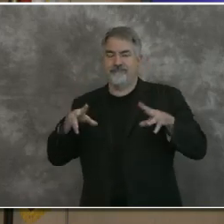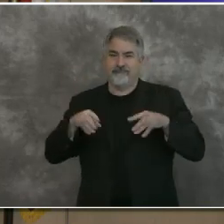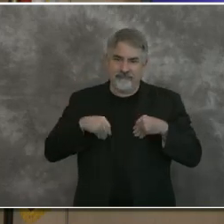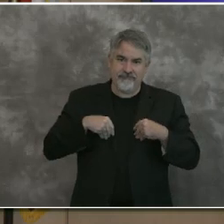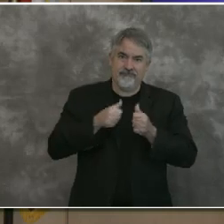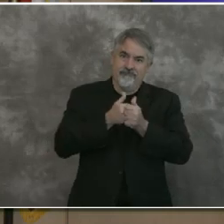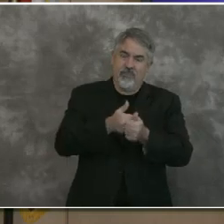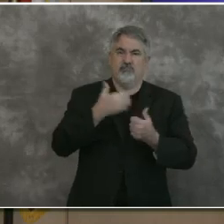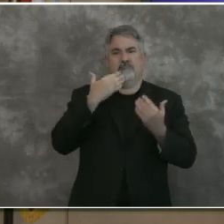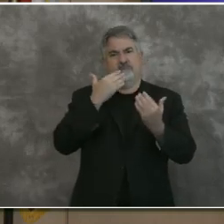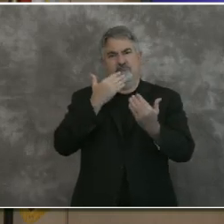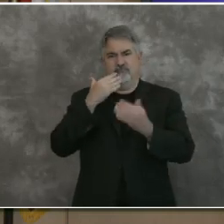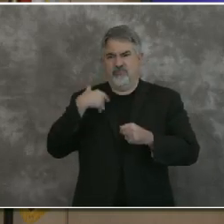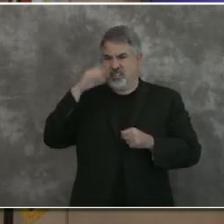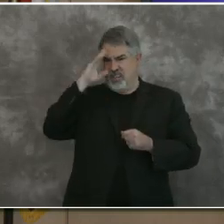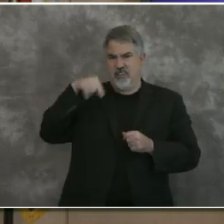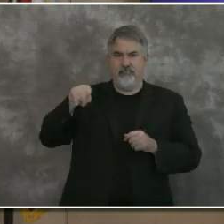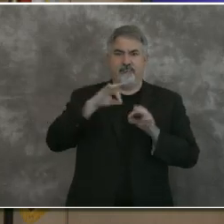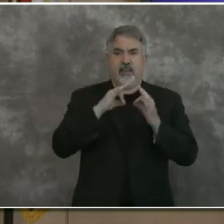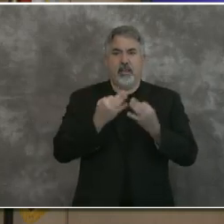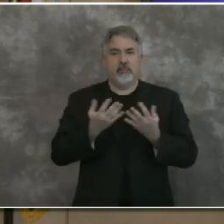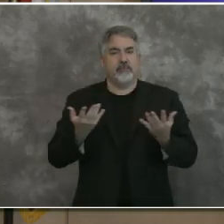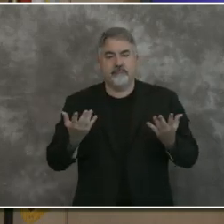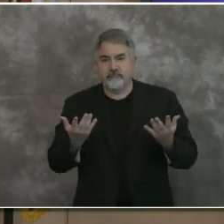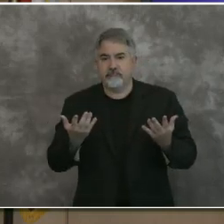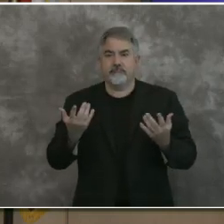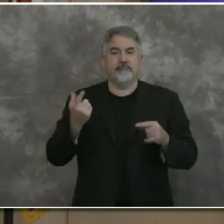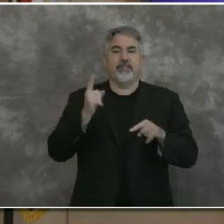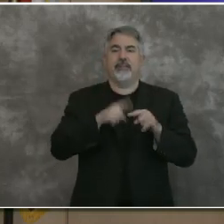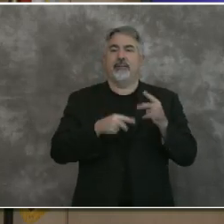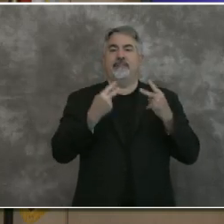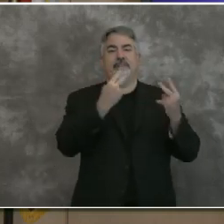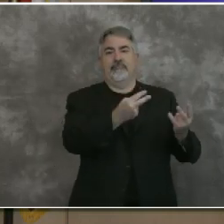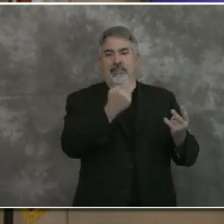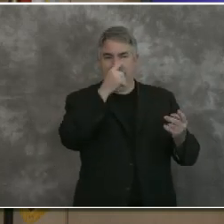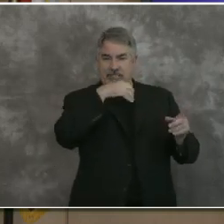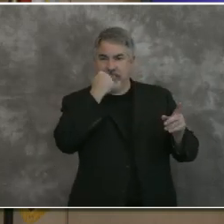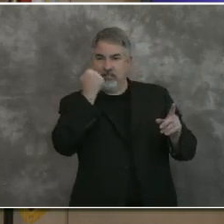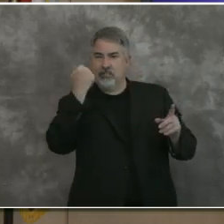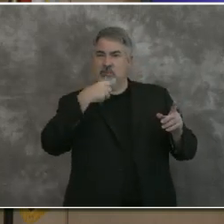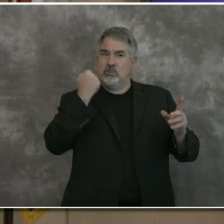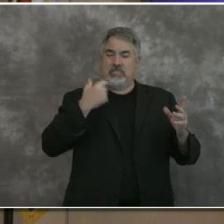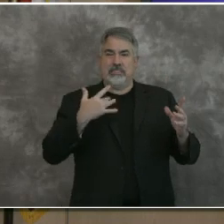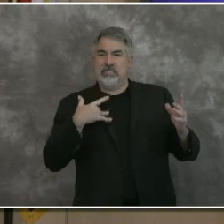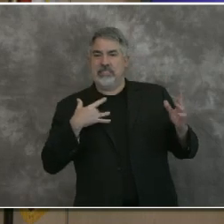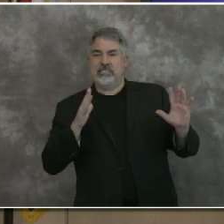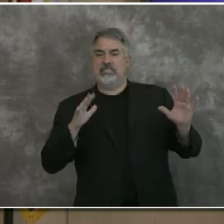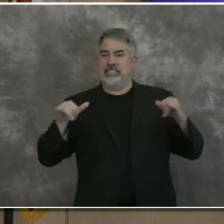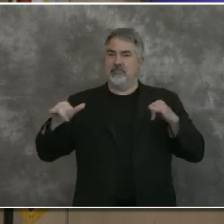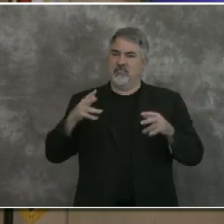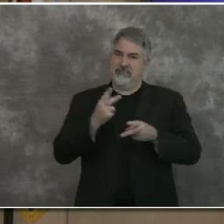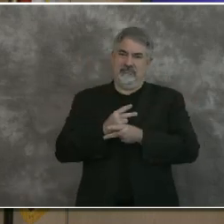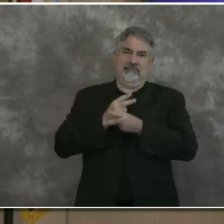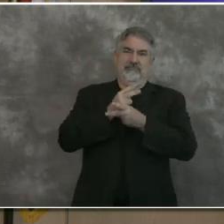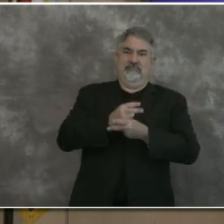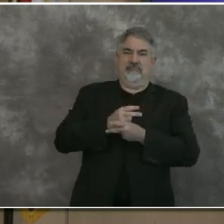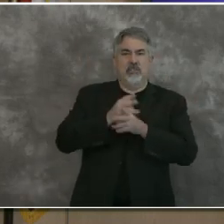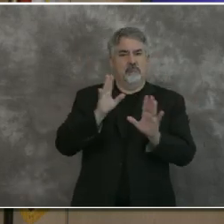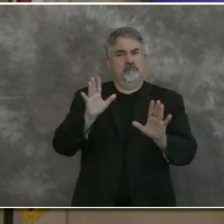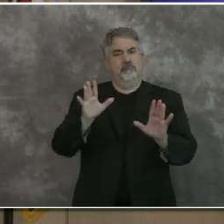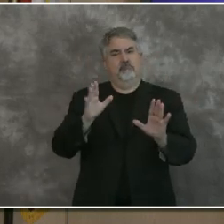We know some family members were not able to visit their mothers due to safety precautions, and we greatly appreciate